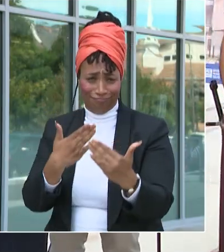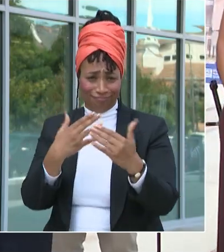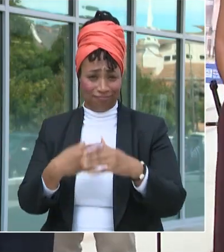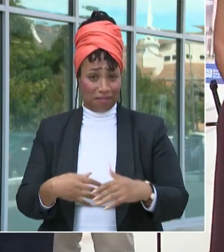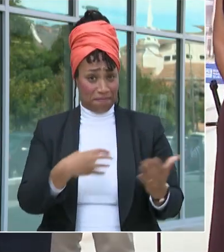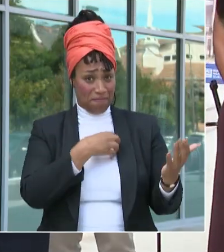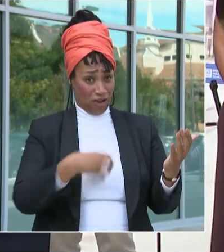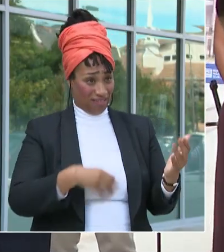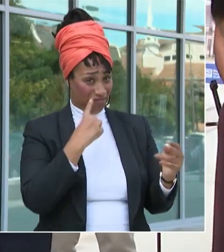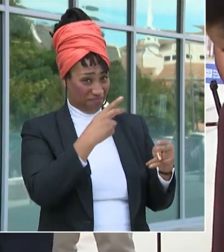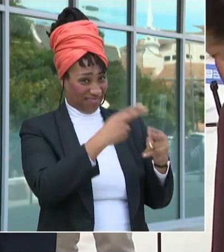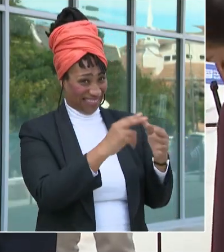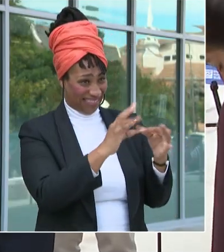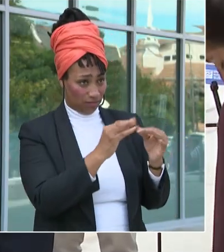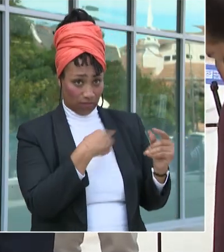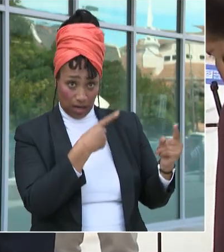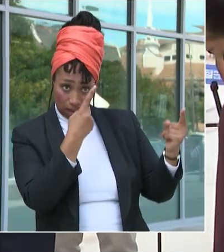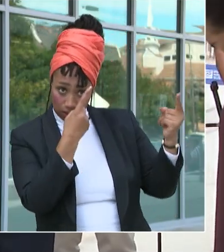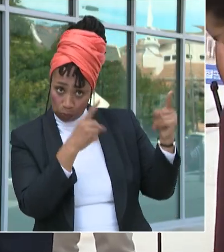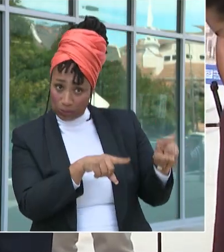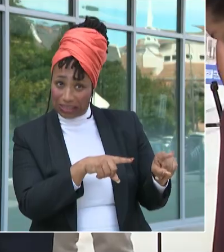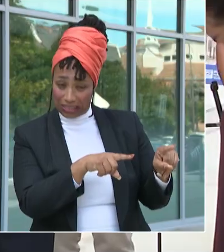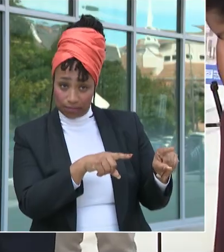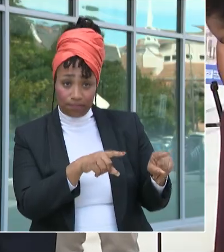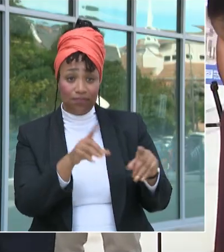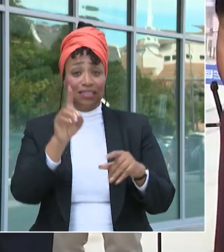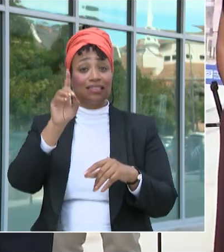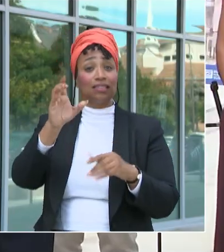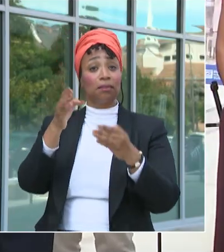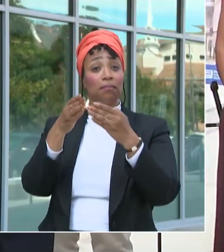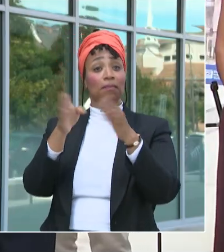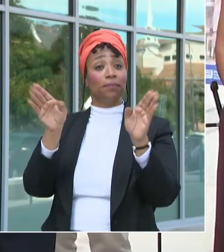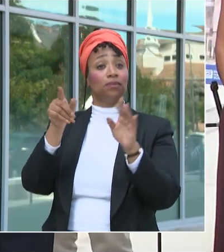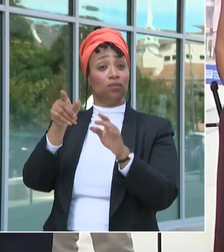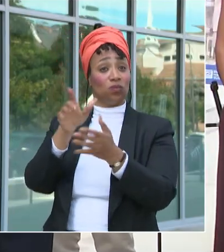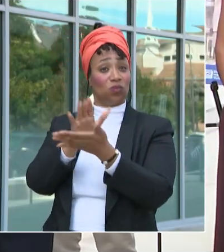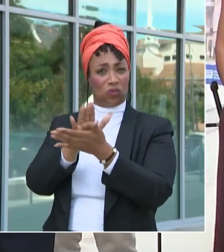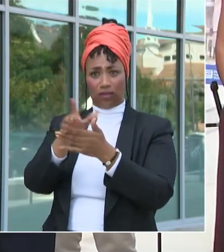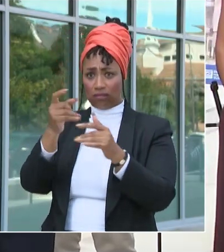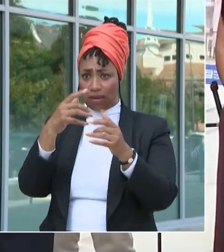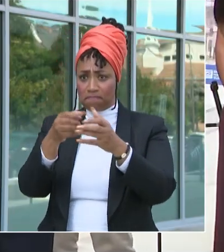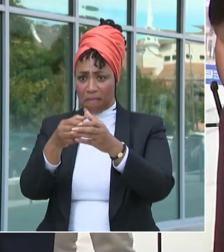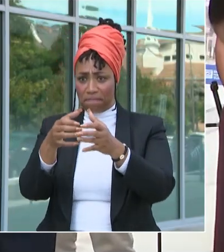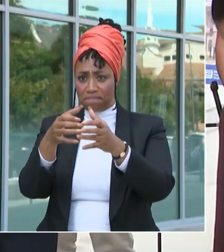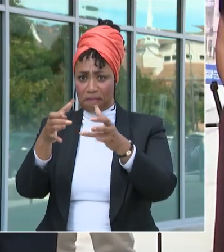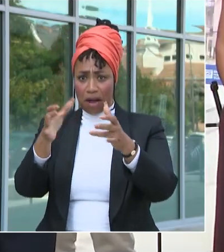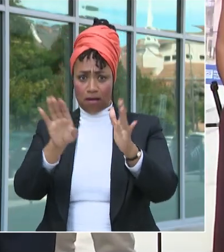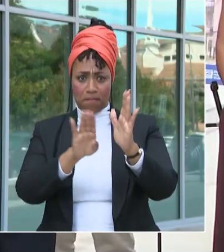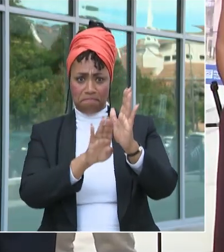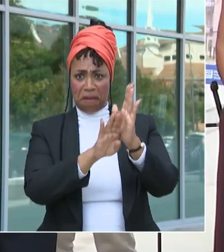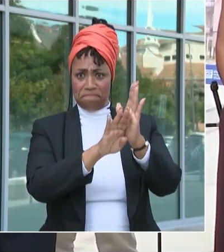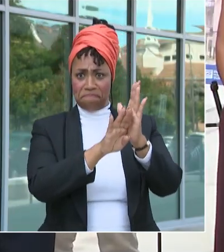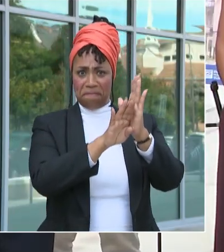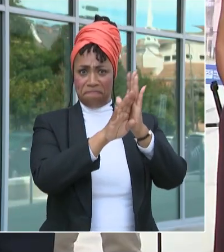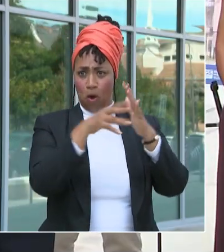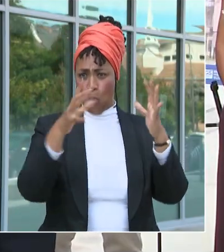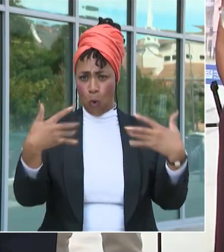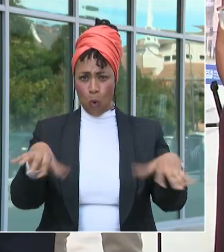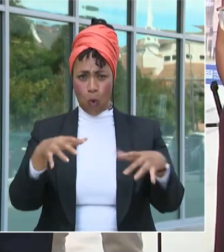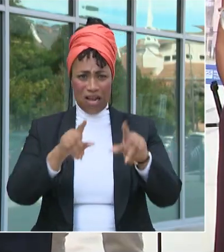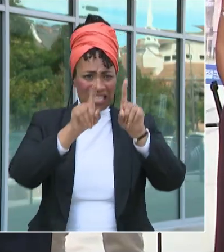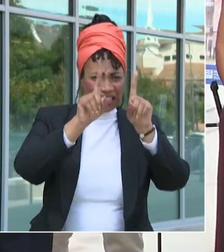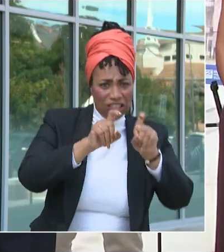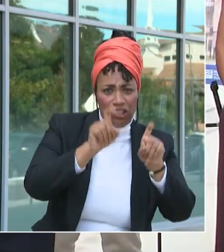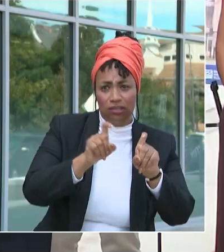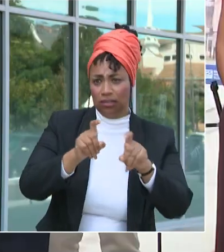the rise. We've made historic gains in academic achievement. We continue to increase our teacher retention rate, our pay